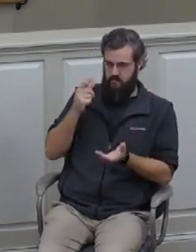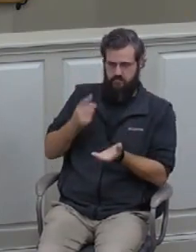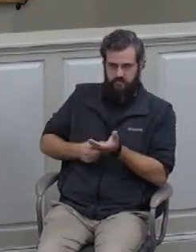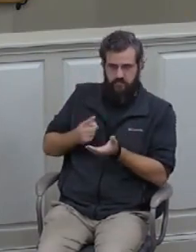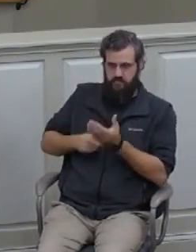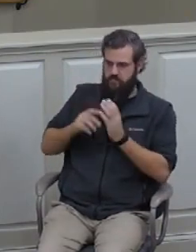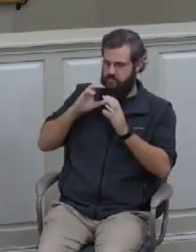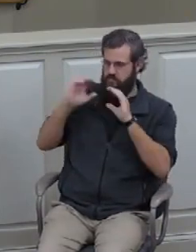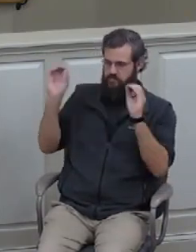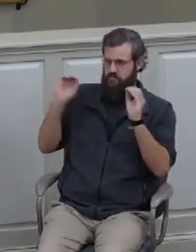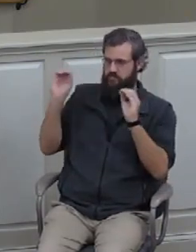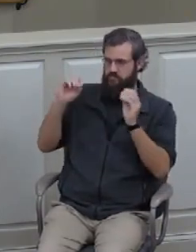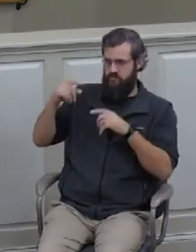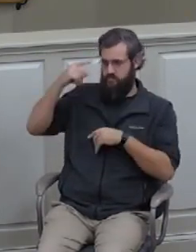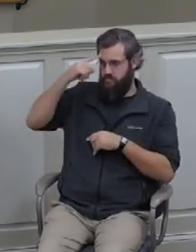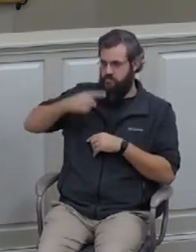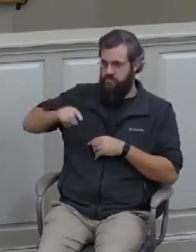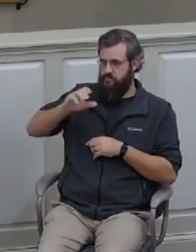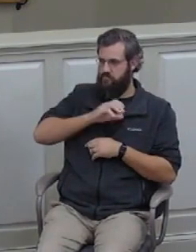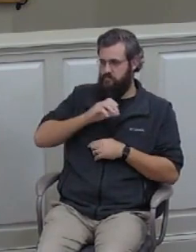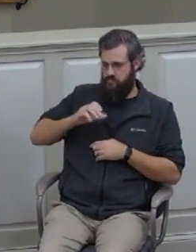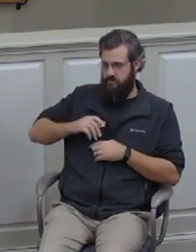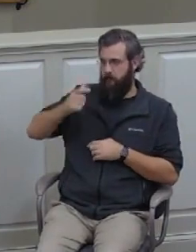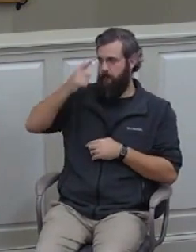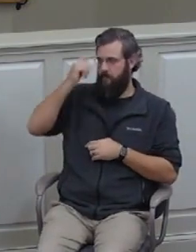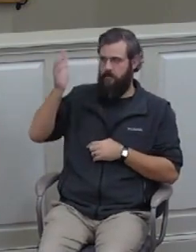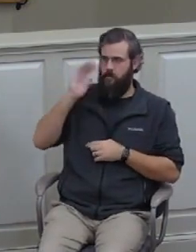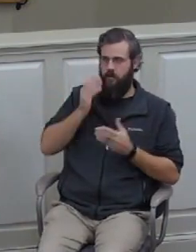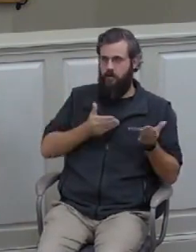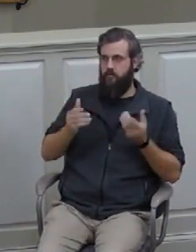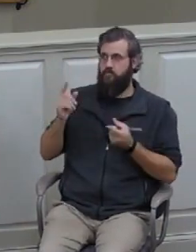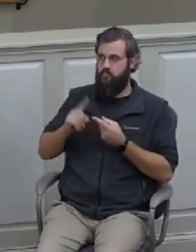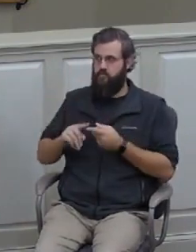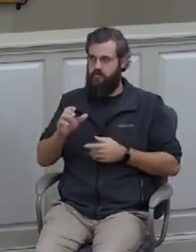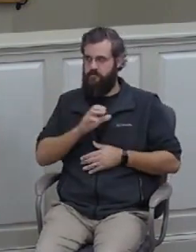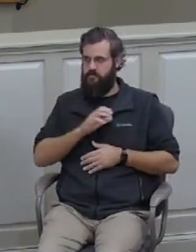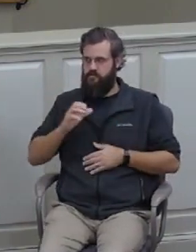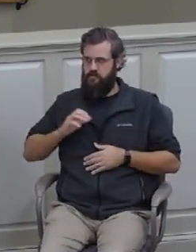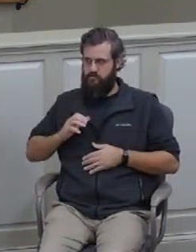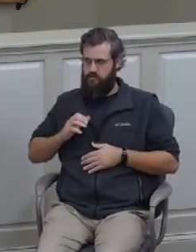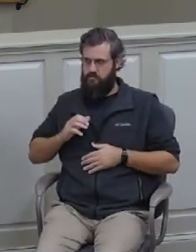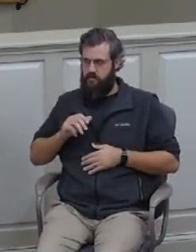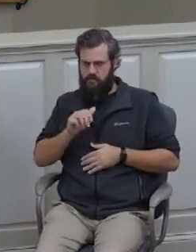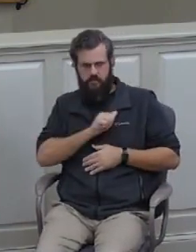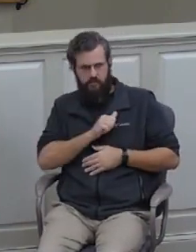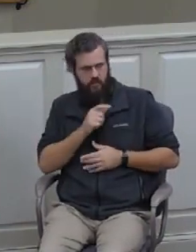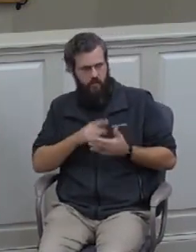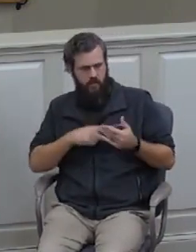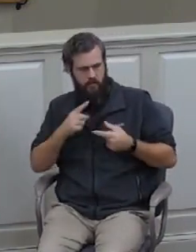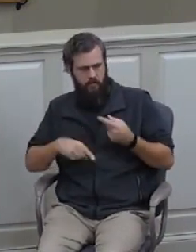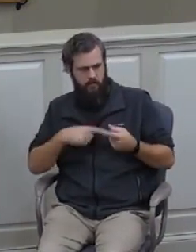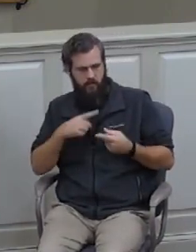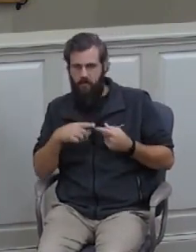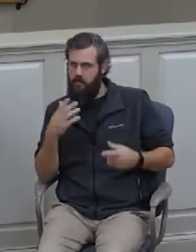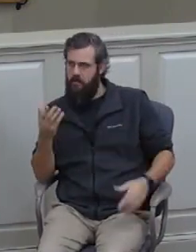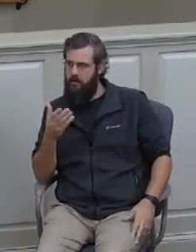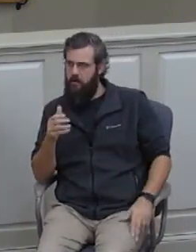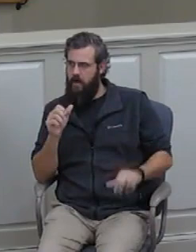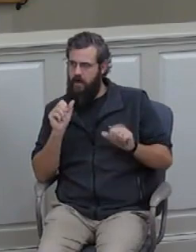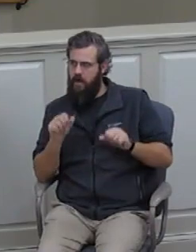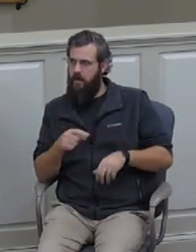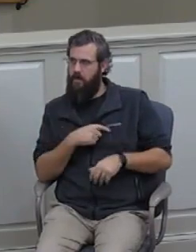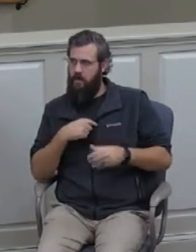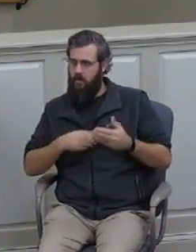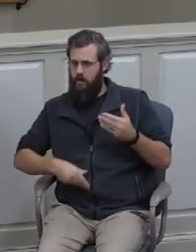or communicated by the commission for which they will ultimately come before. what about can we add